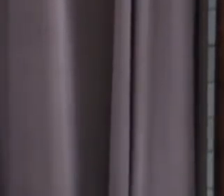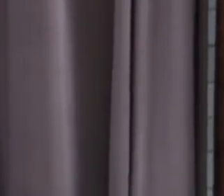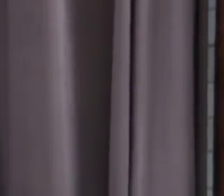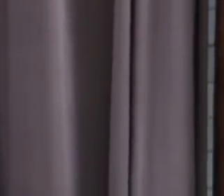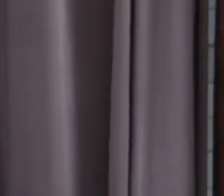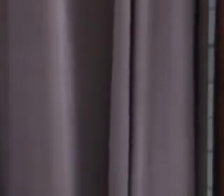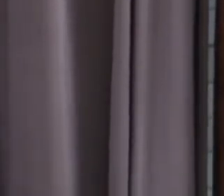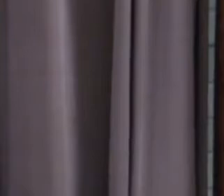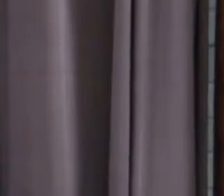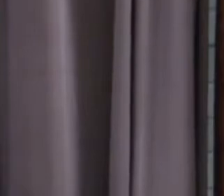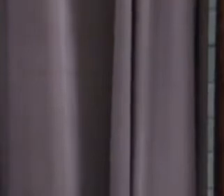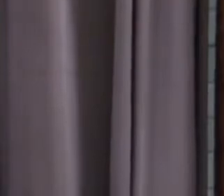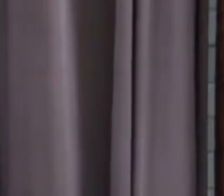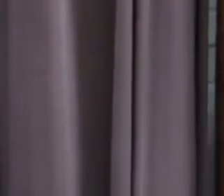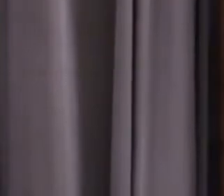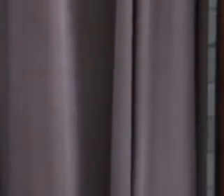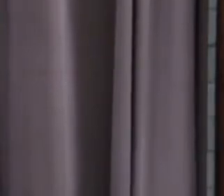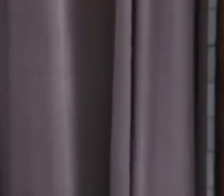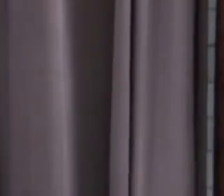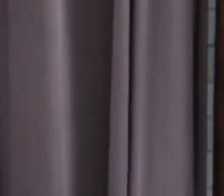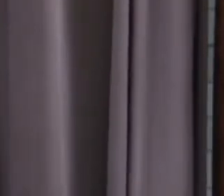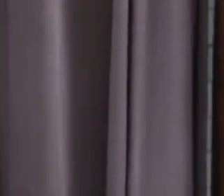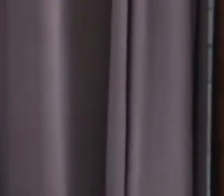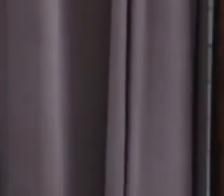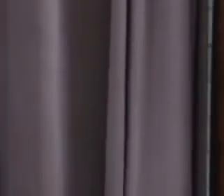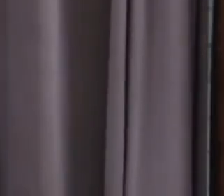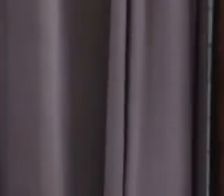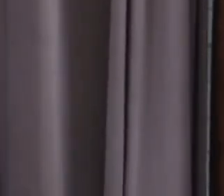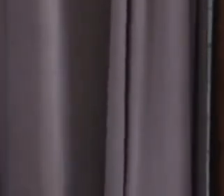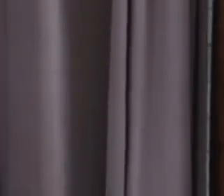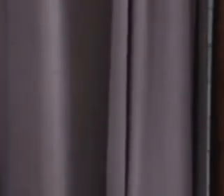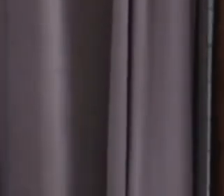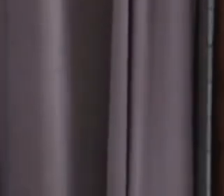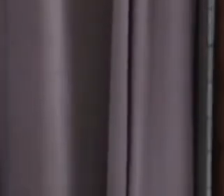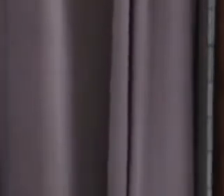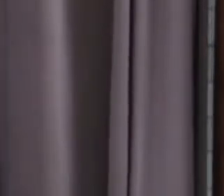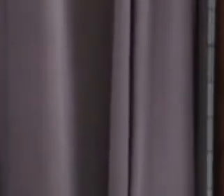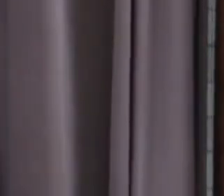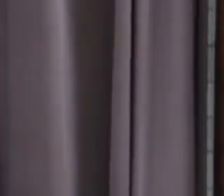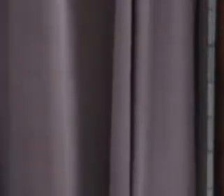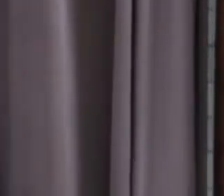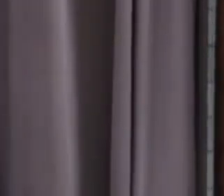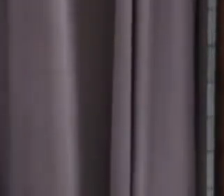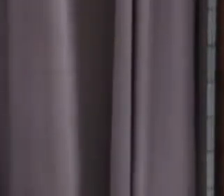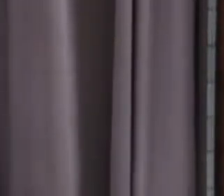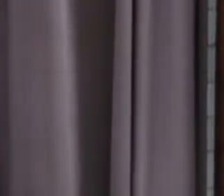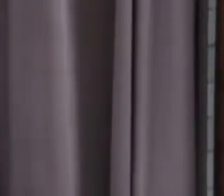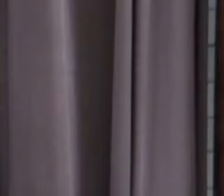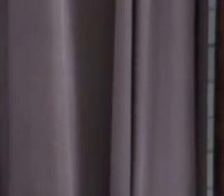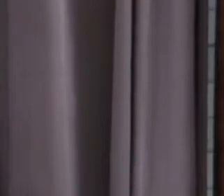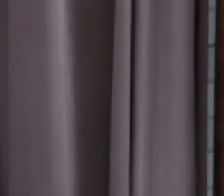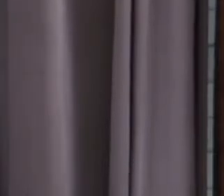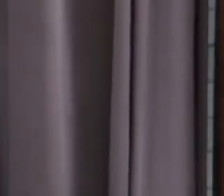of how do we become the nucleus for our Ummah, at least in the United